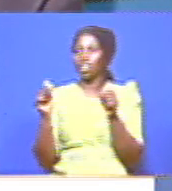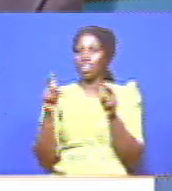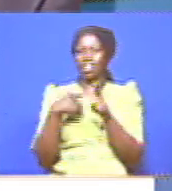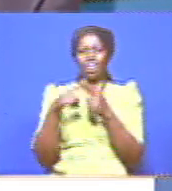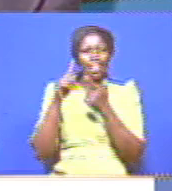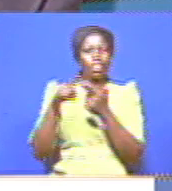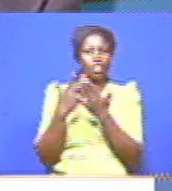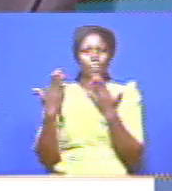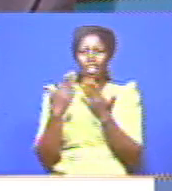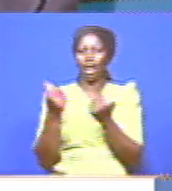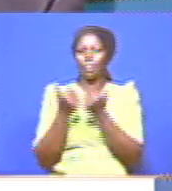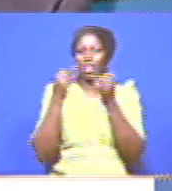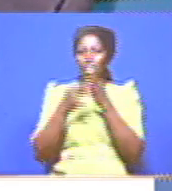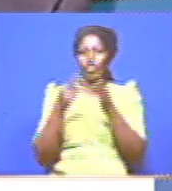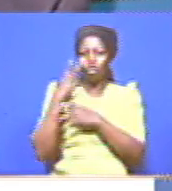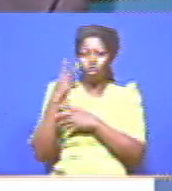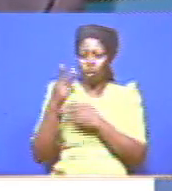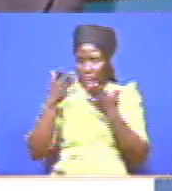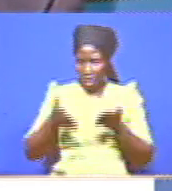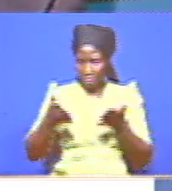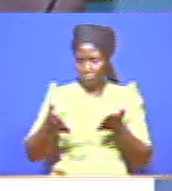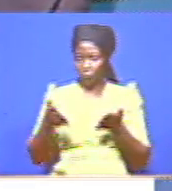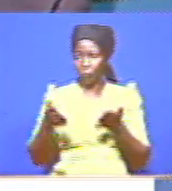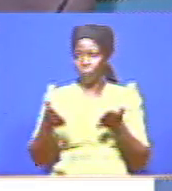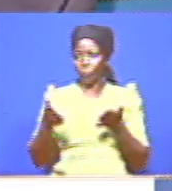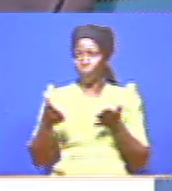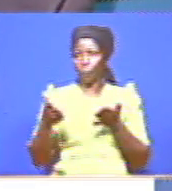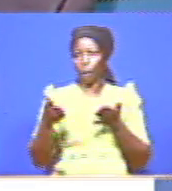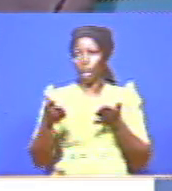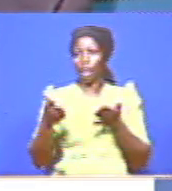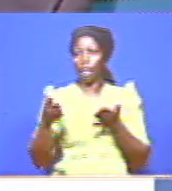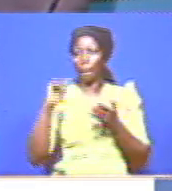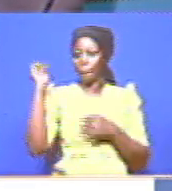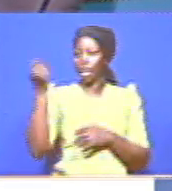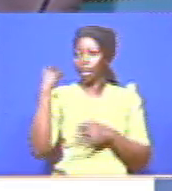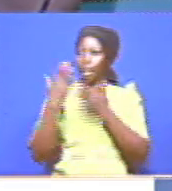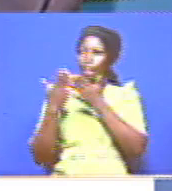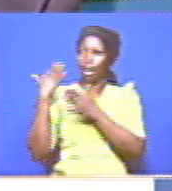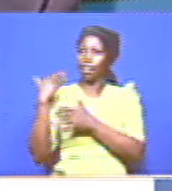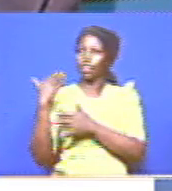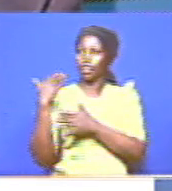happened. Mm-hmm. If you really look right now at the head of state in mm-hmm. the last, after